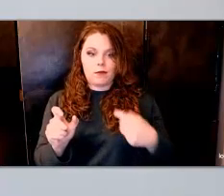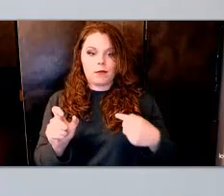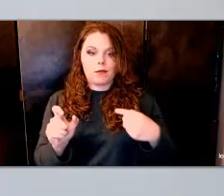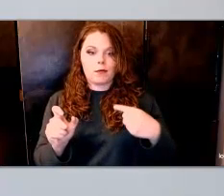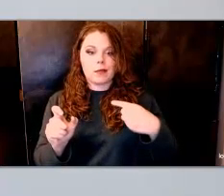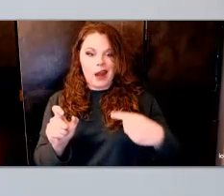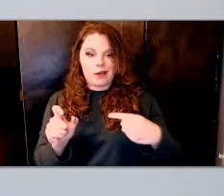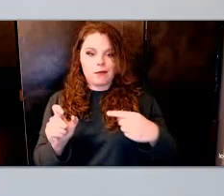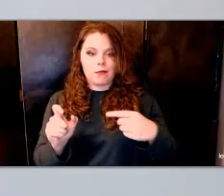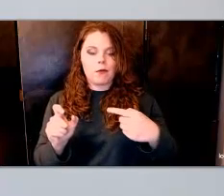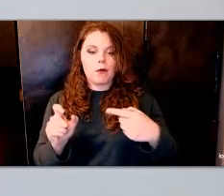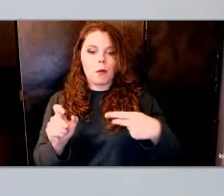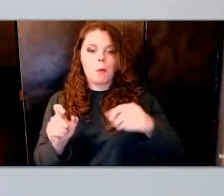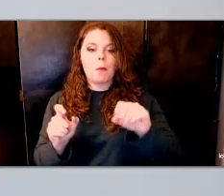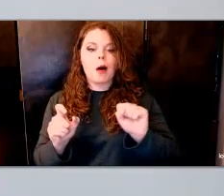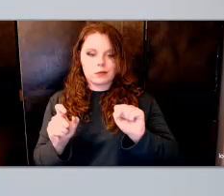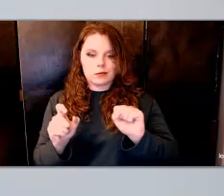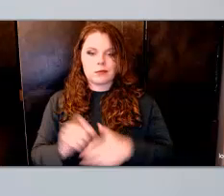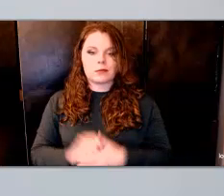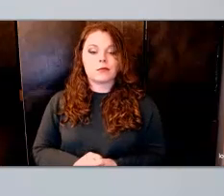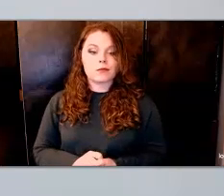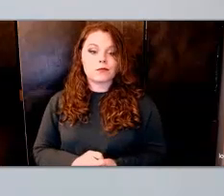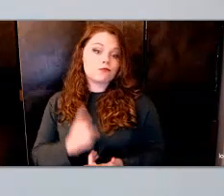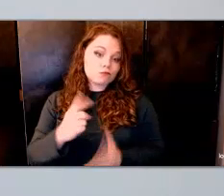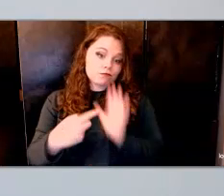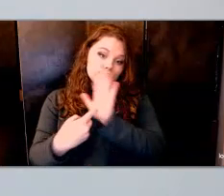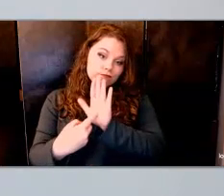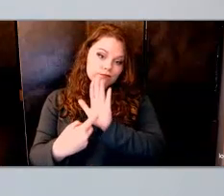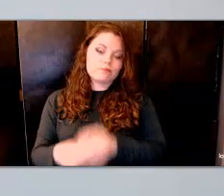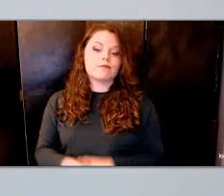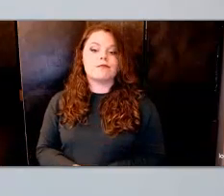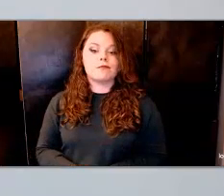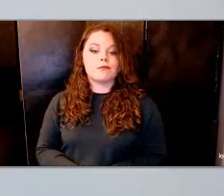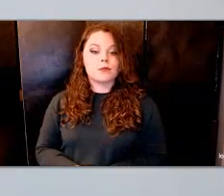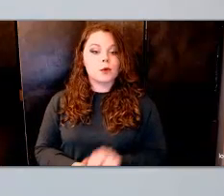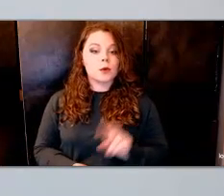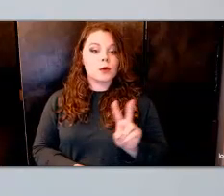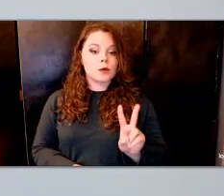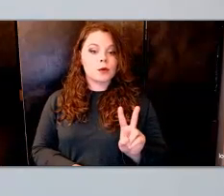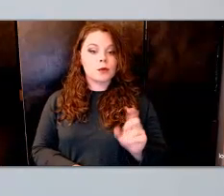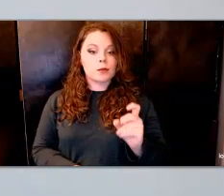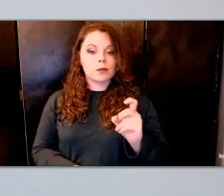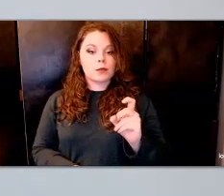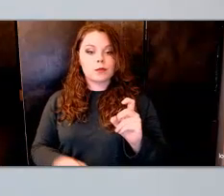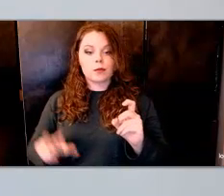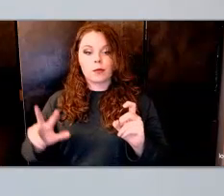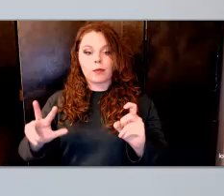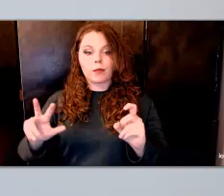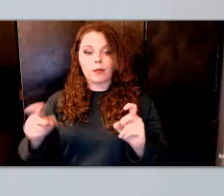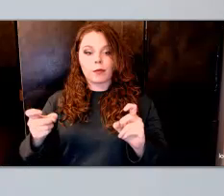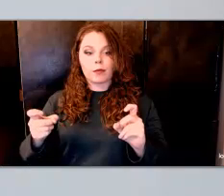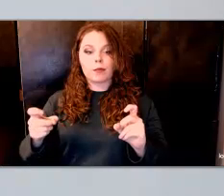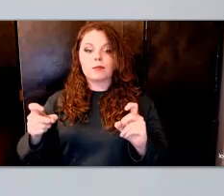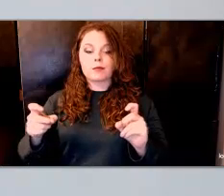For instance, you can combine 2x and 3x together